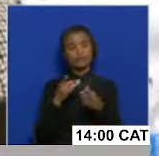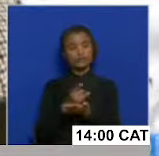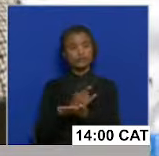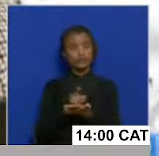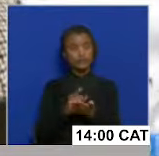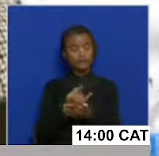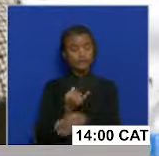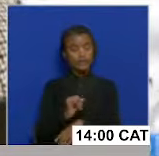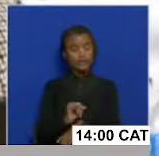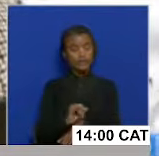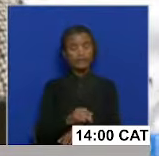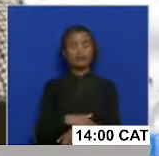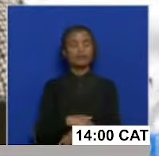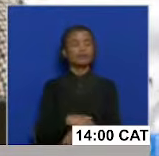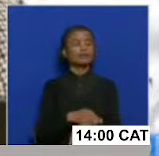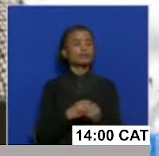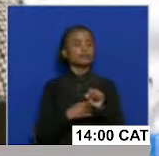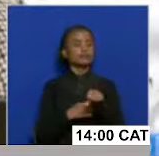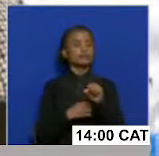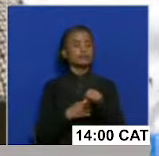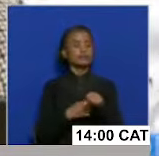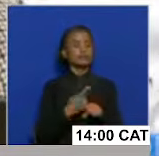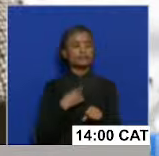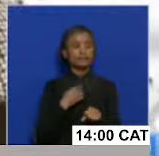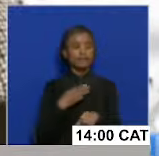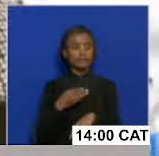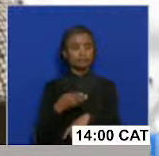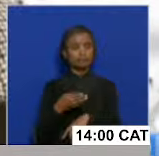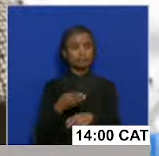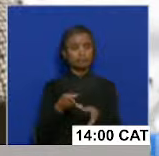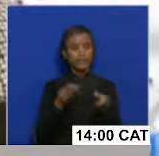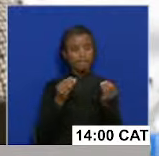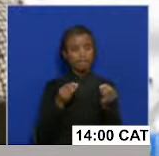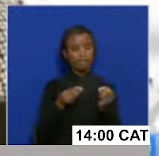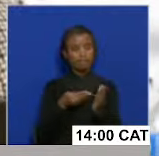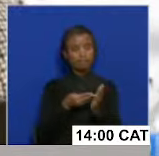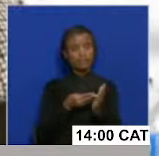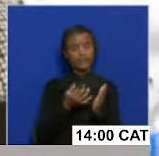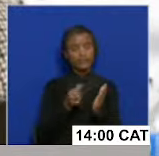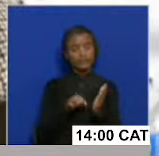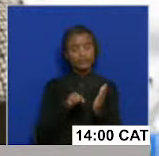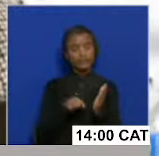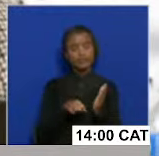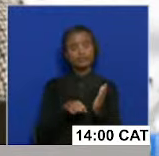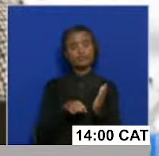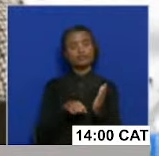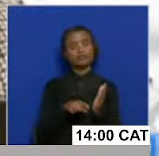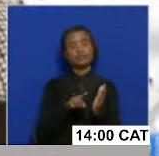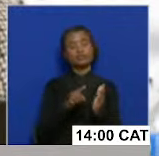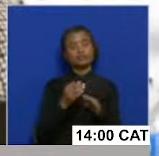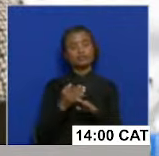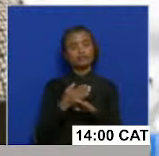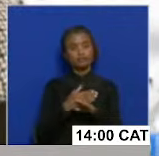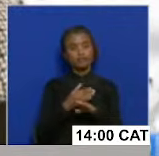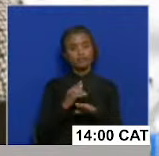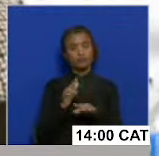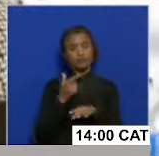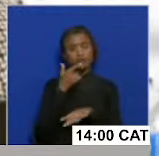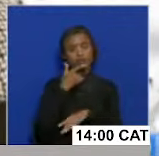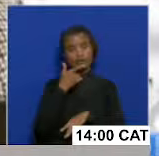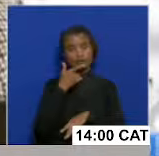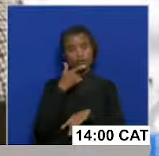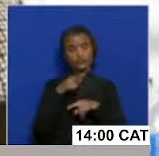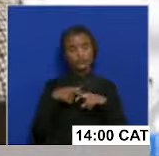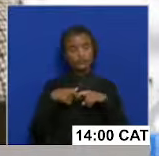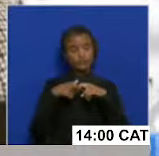Yes, okay, I'm here. You'll remember just before we closed for lunch, you read out